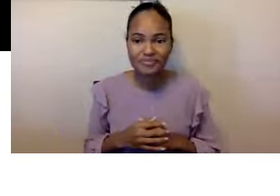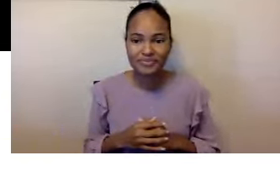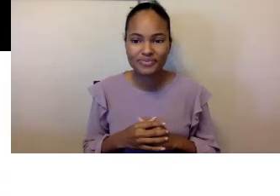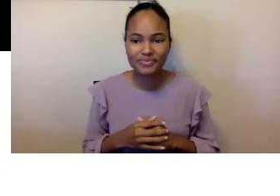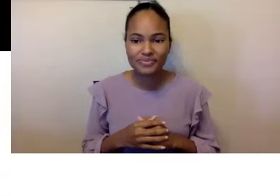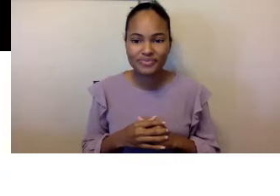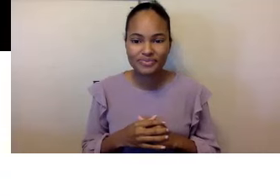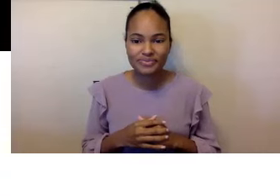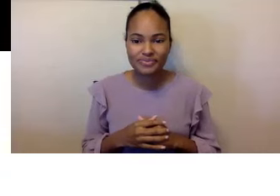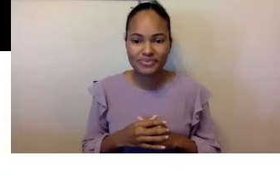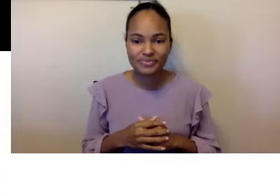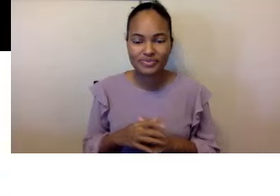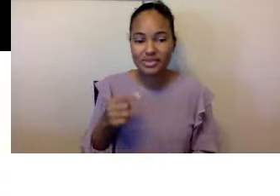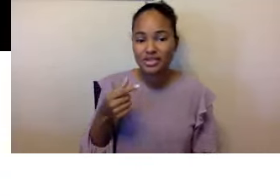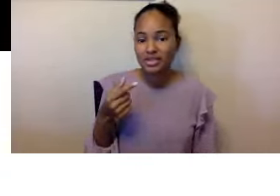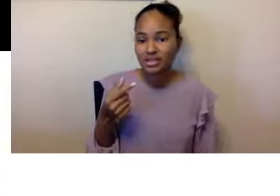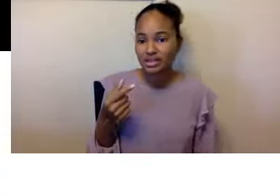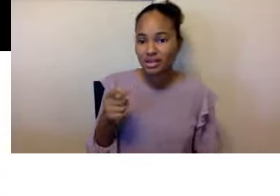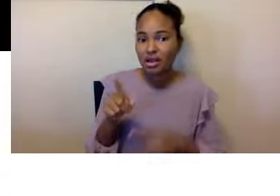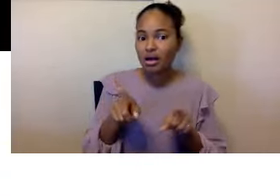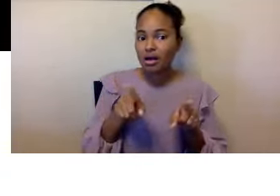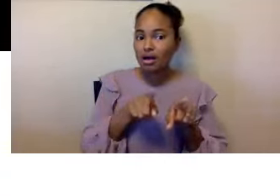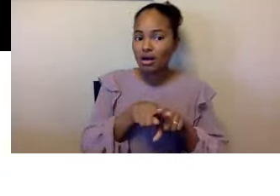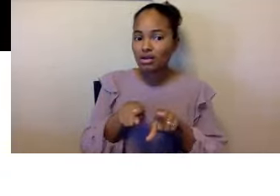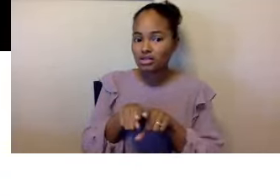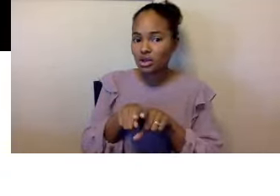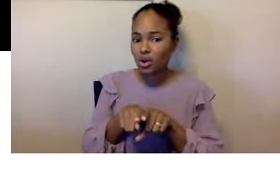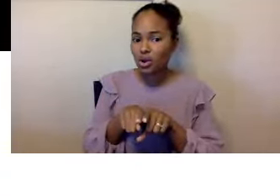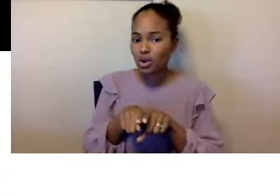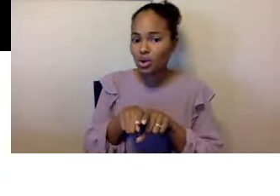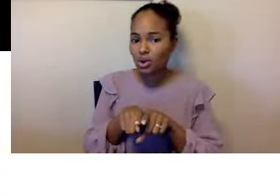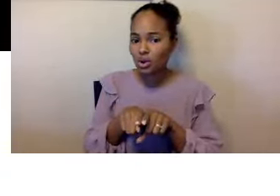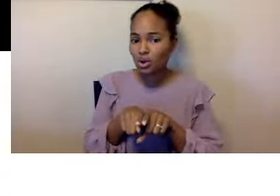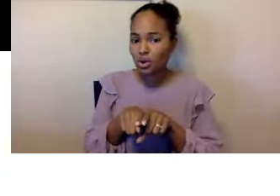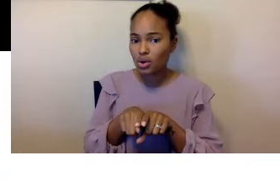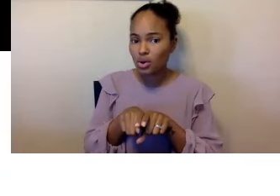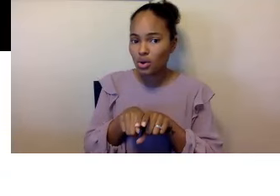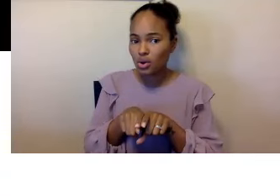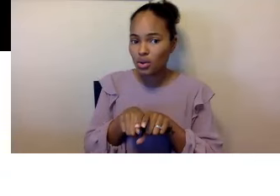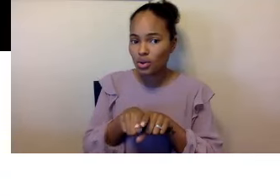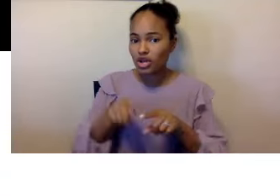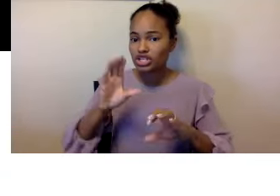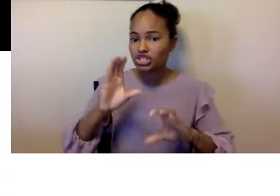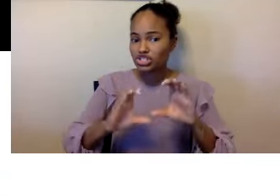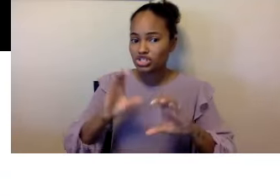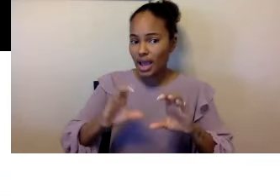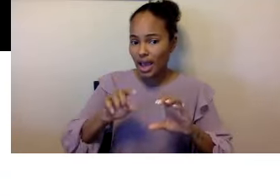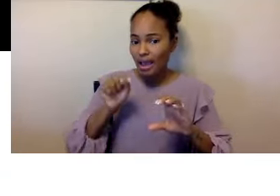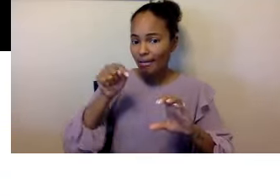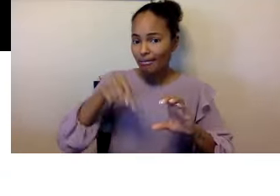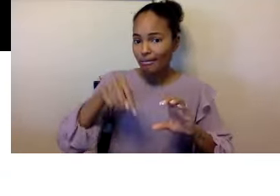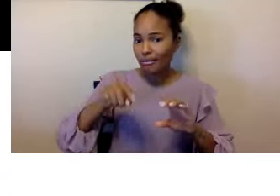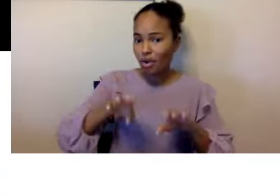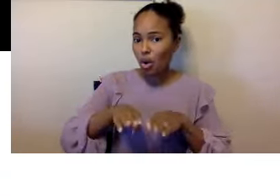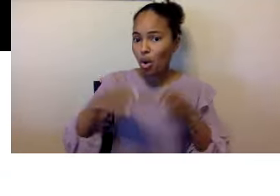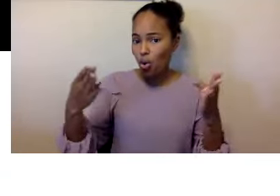And then also, I think we'll open it up to people sharing their thoughts within some of the questions that we'll have during the